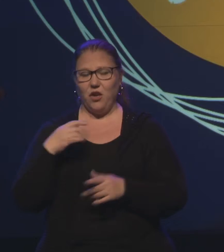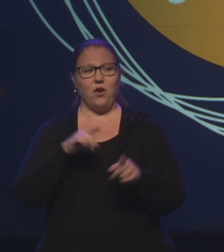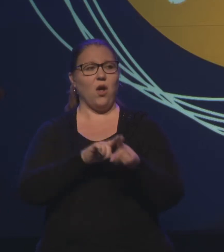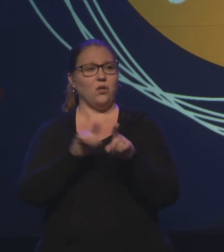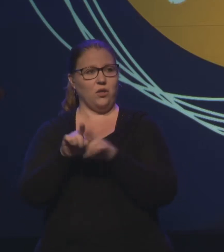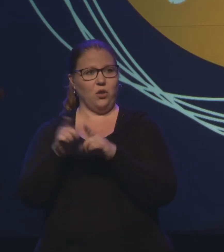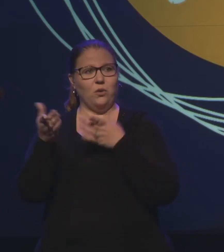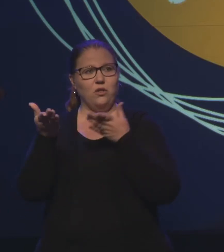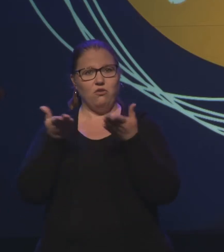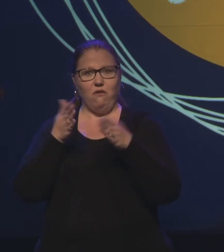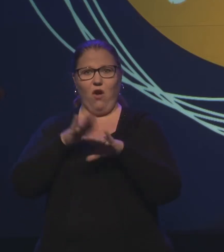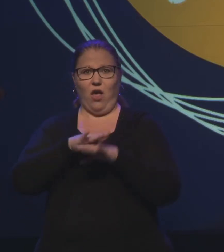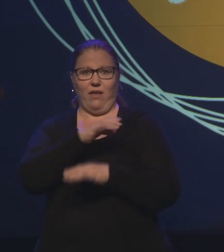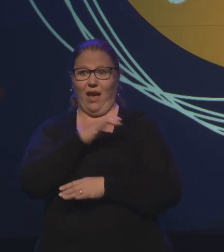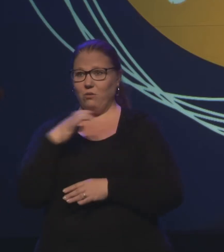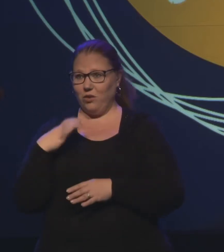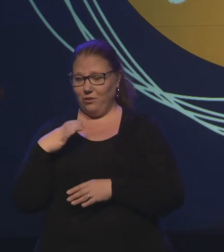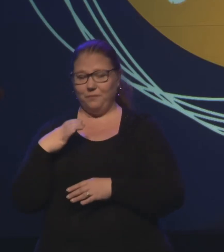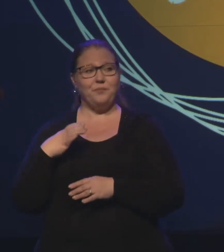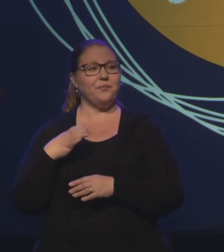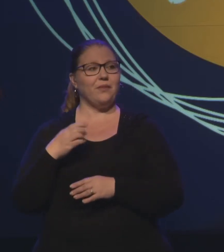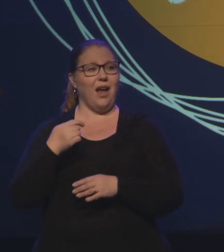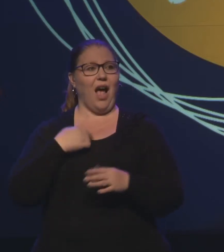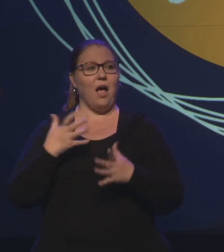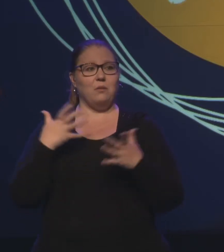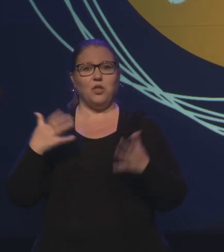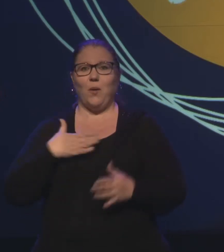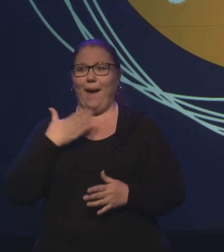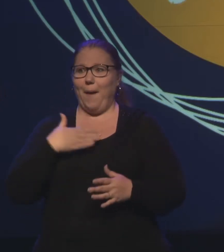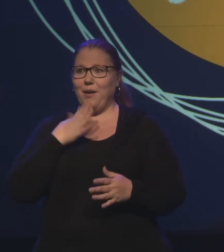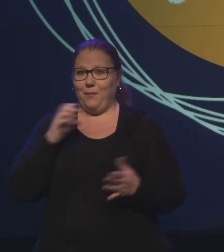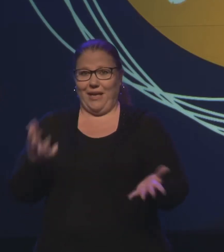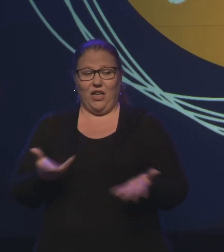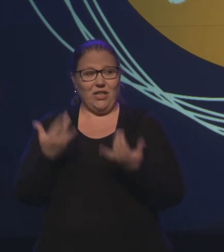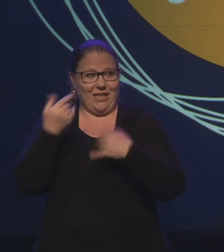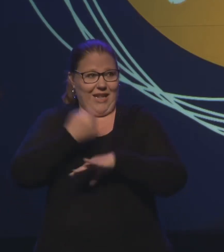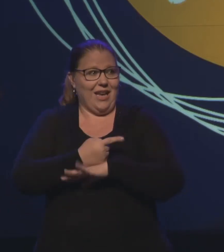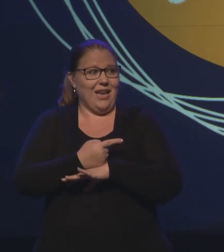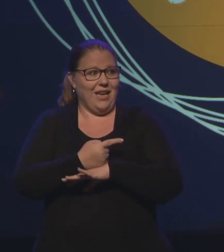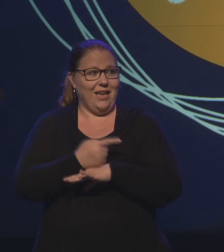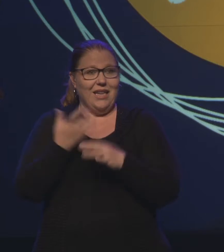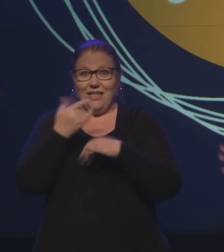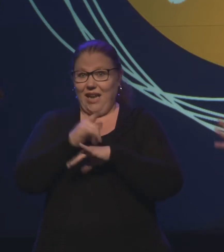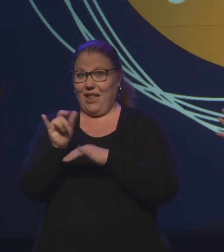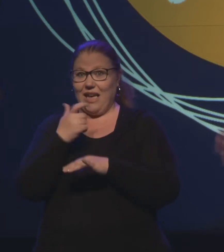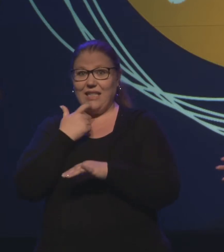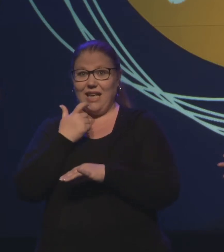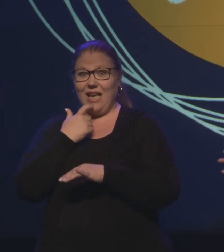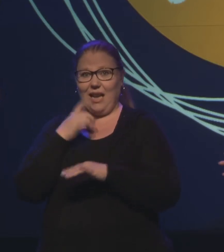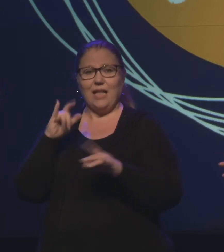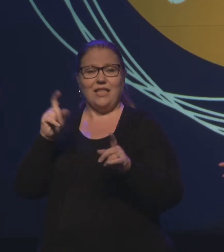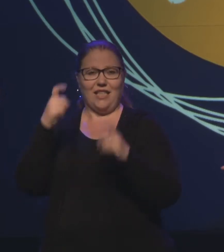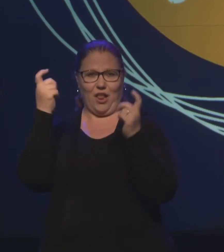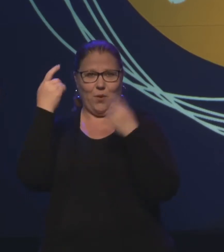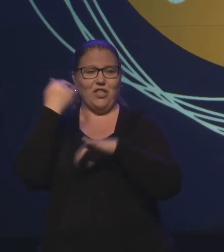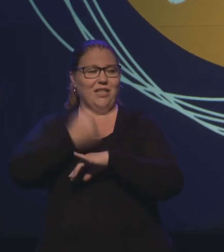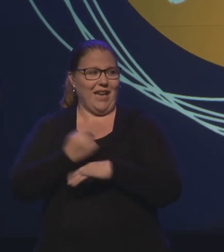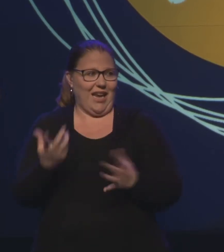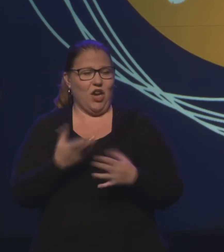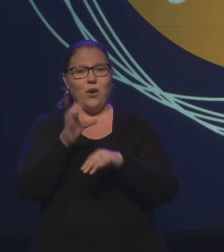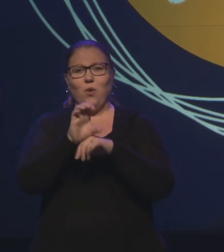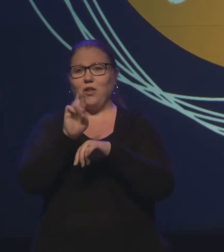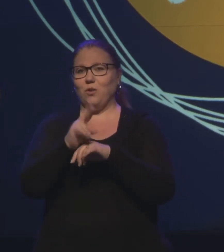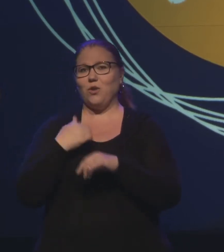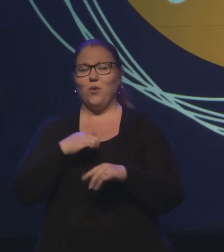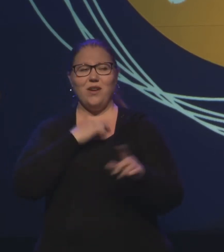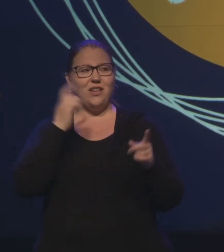also serve on your council. And I am so happy to be here today. Today, like I said, it's a celebration day here at Crossroads. So